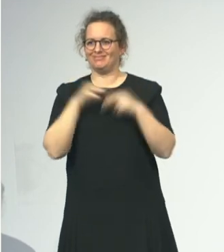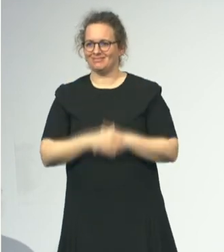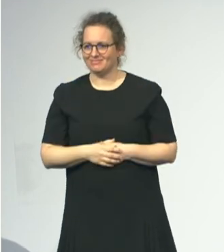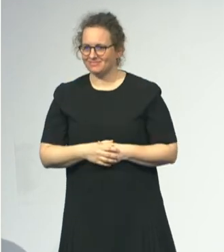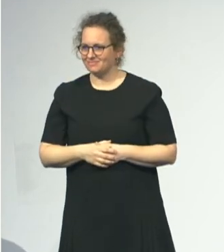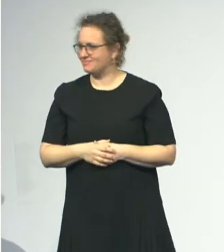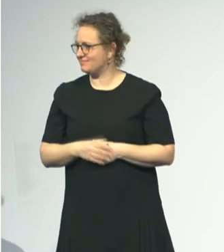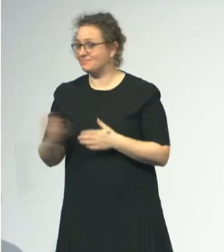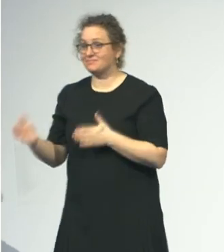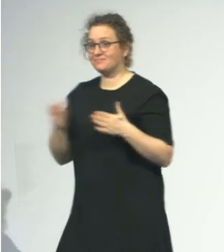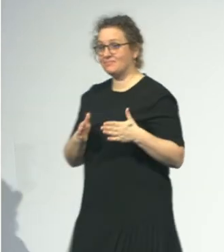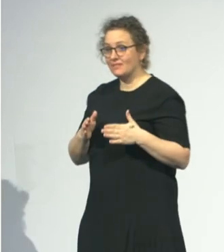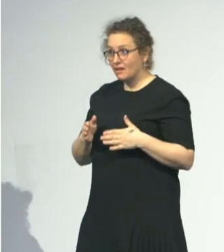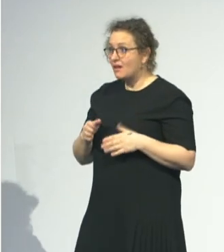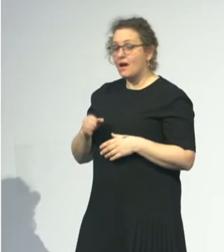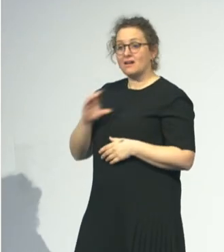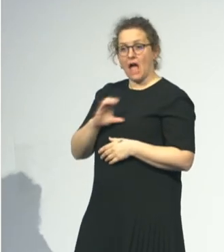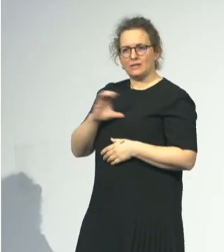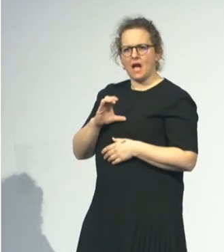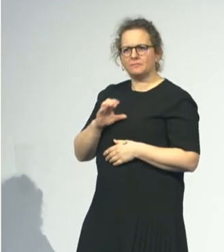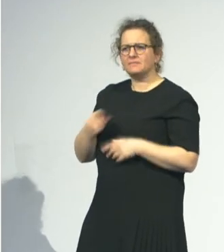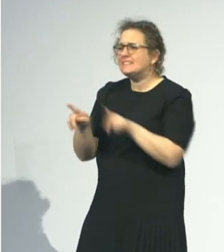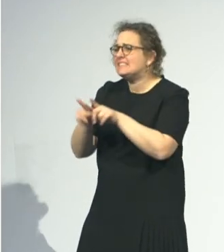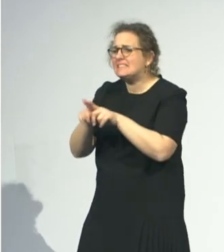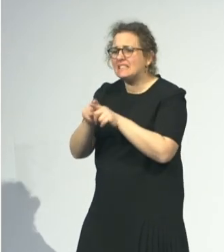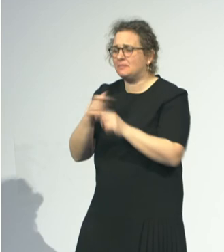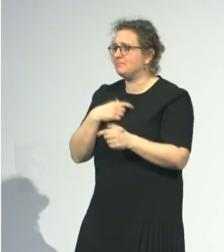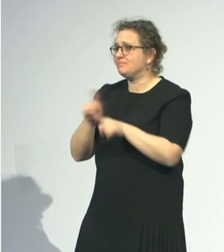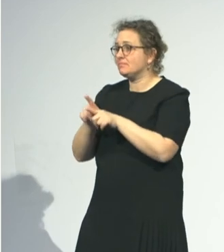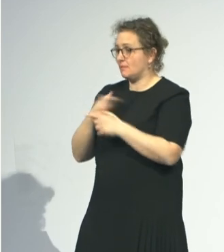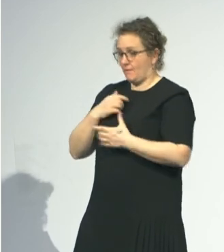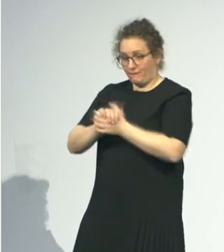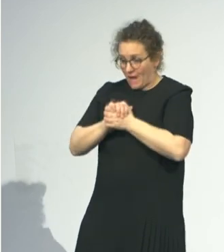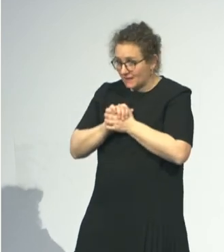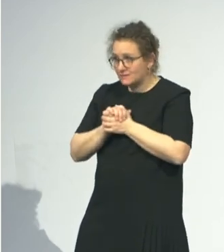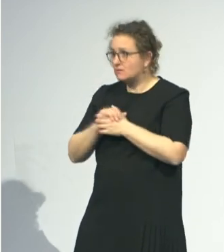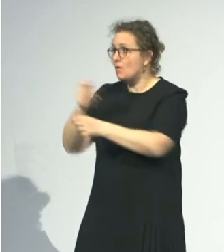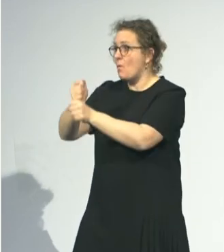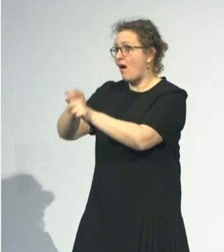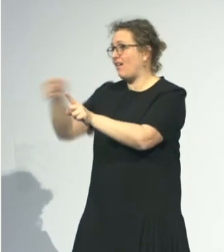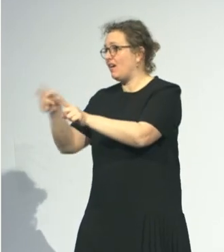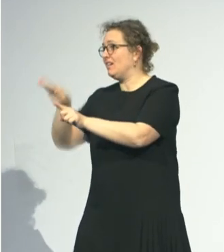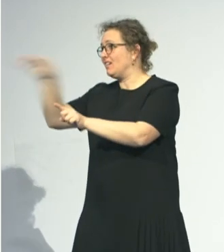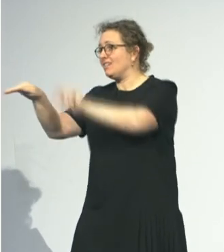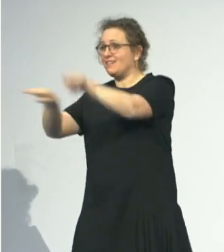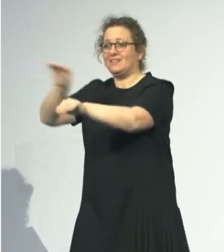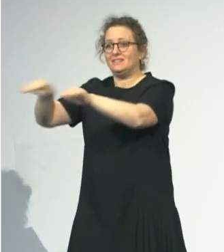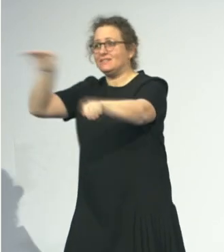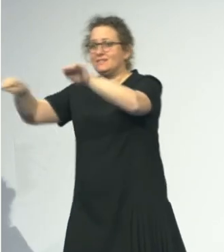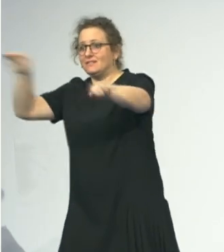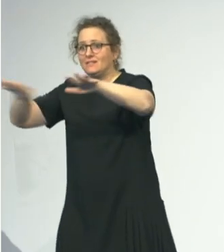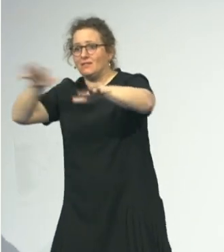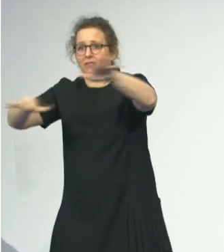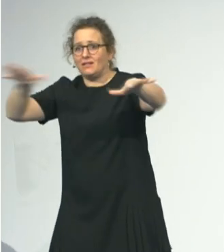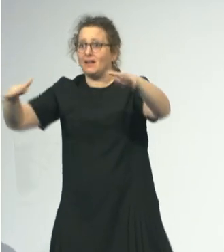you find you have been here, because in the Zero Project, we are always in the inclusive people connection.